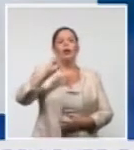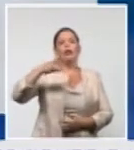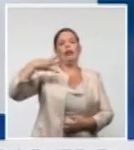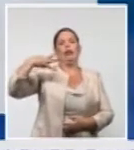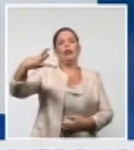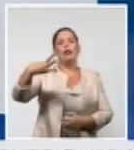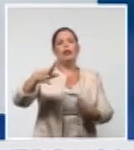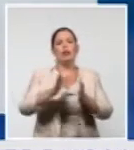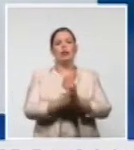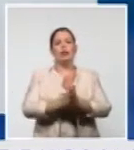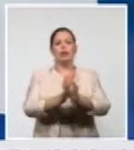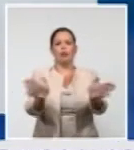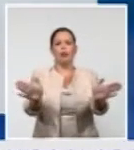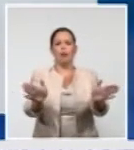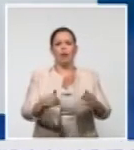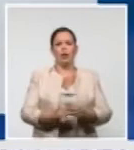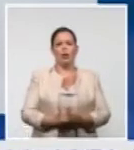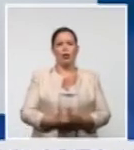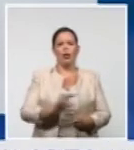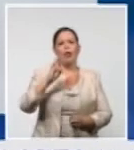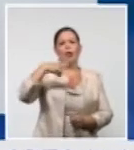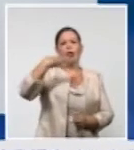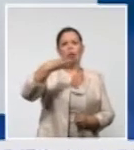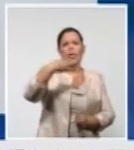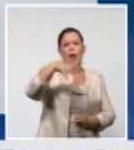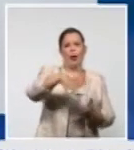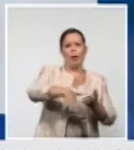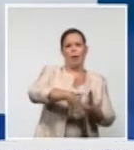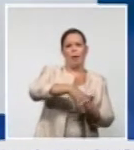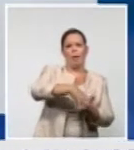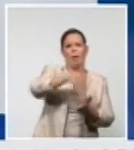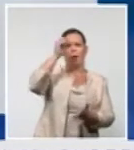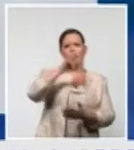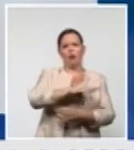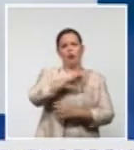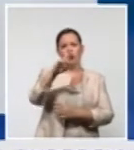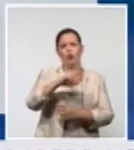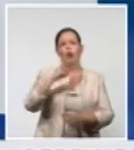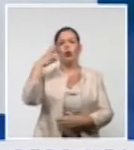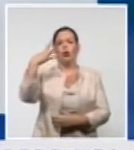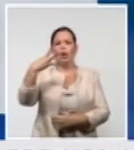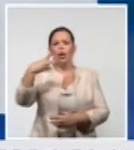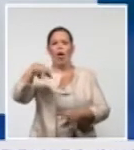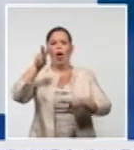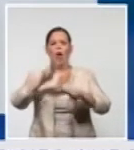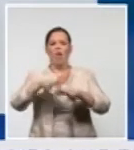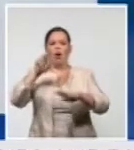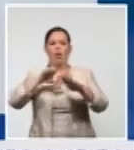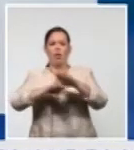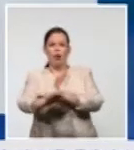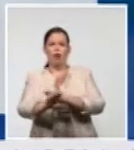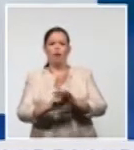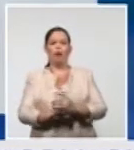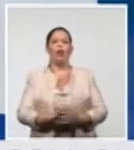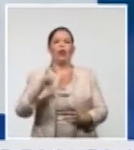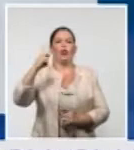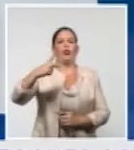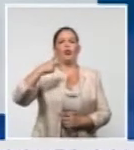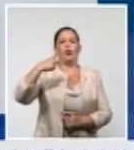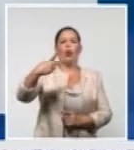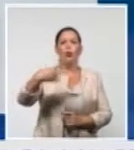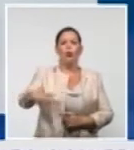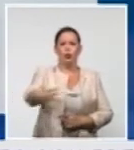4, San Miguel, Plaza and Habana del Este with 3 each, Playa, La Lisa and